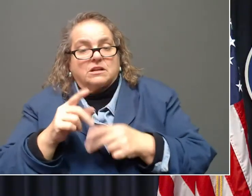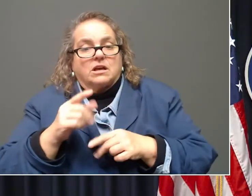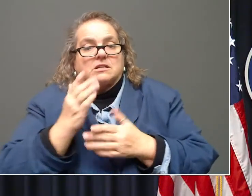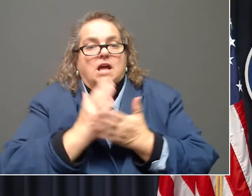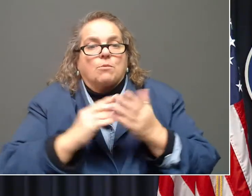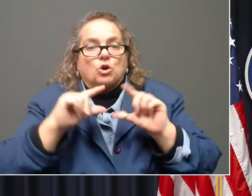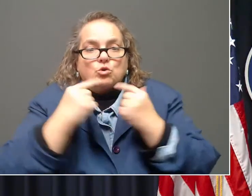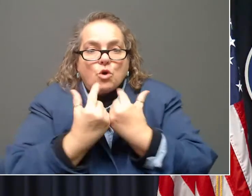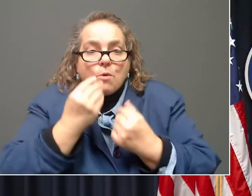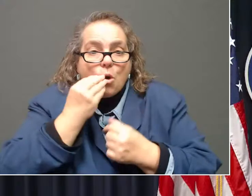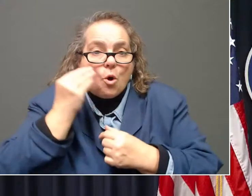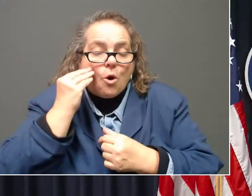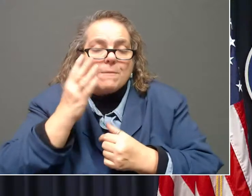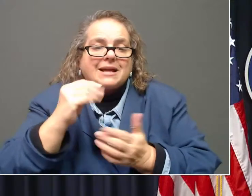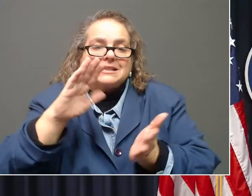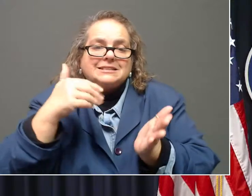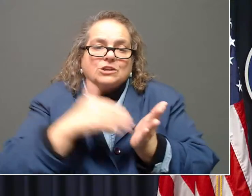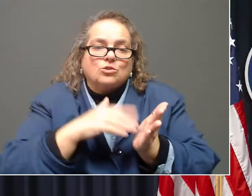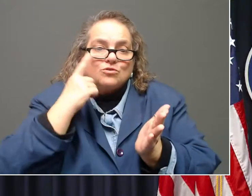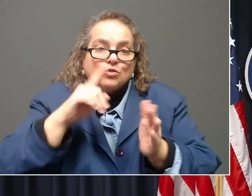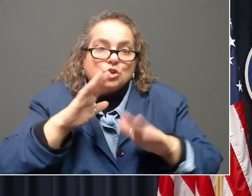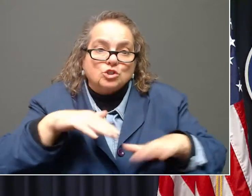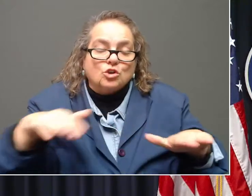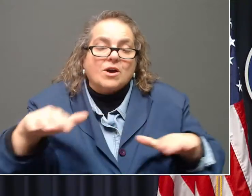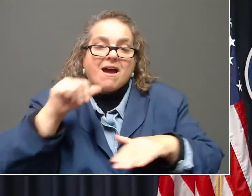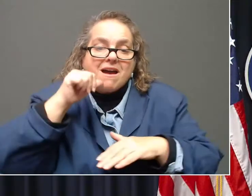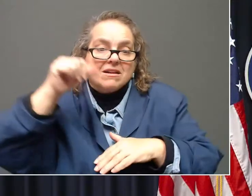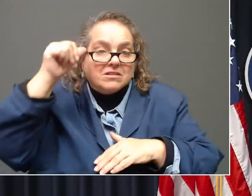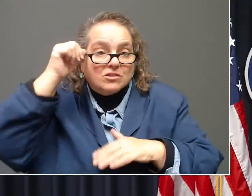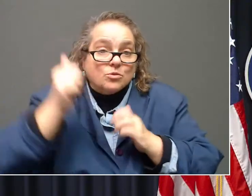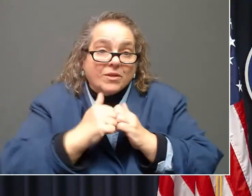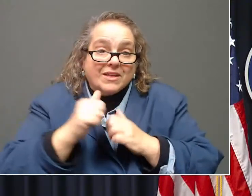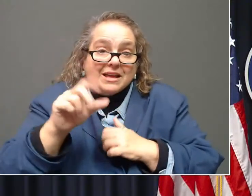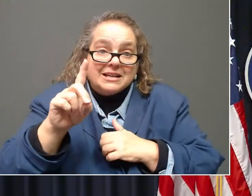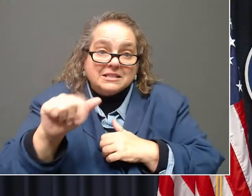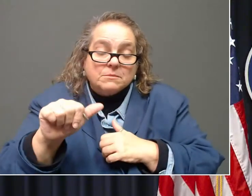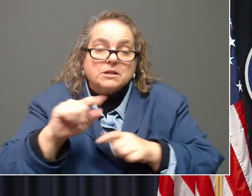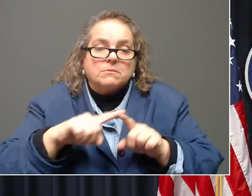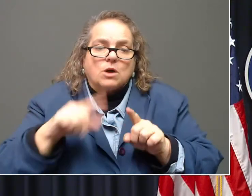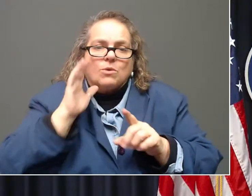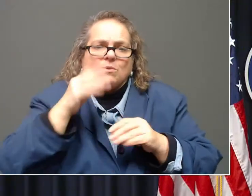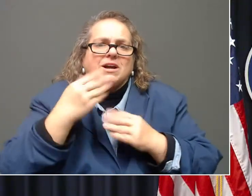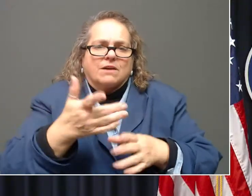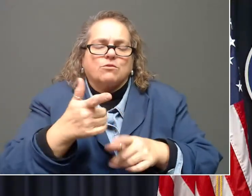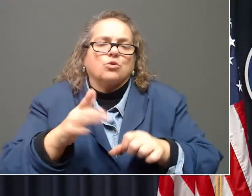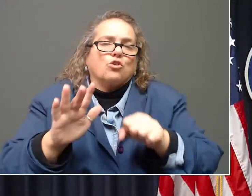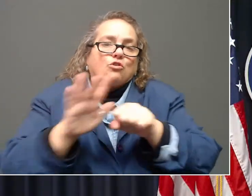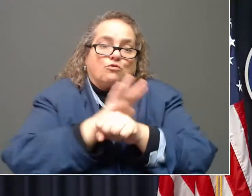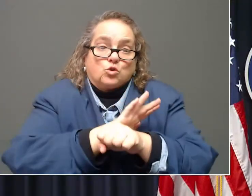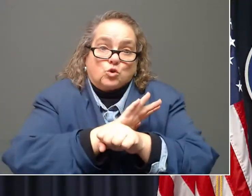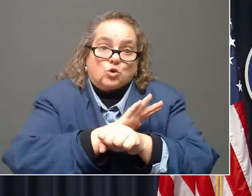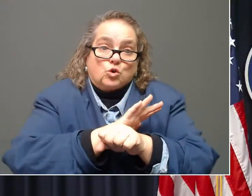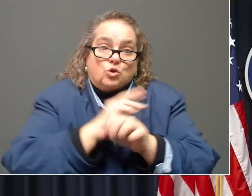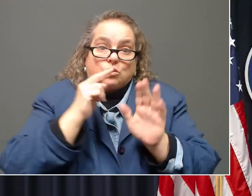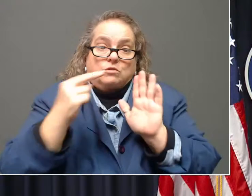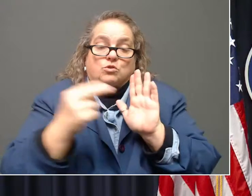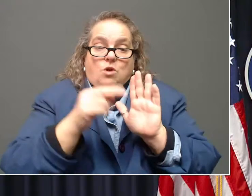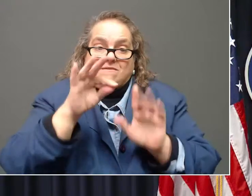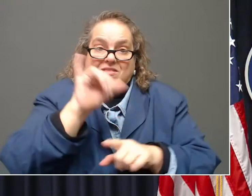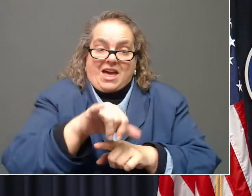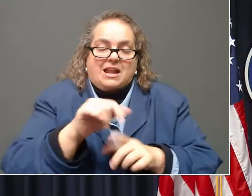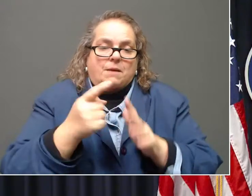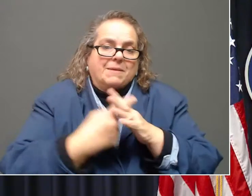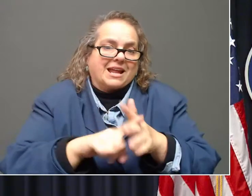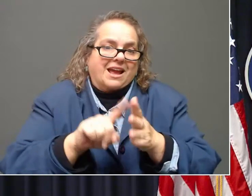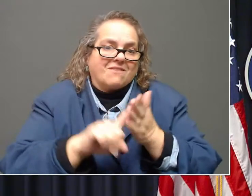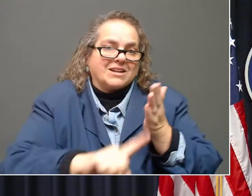So on the second piece, it hasn't been a part of the long-term care all along, but the federal government is opening up the ways that